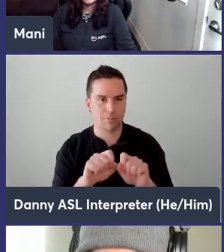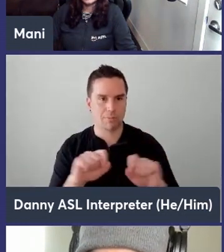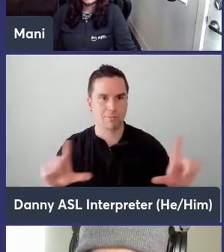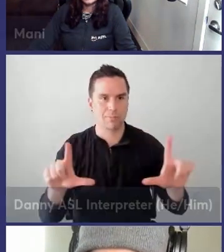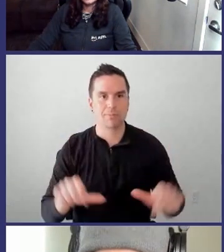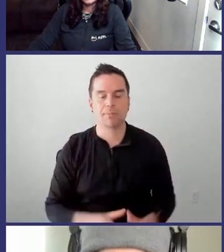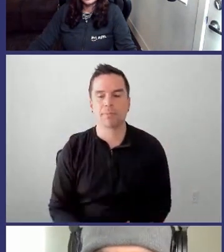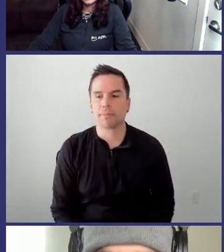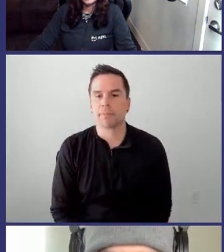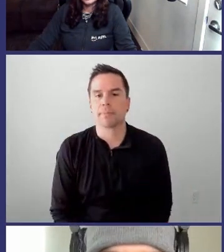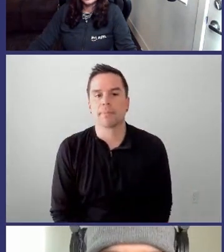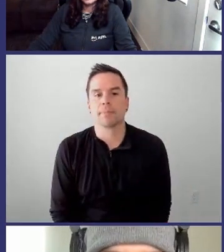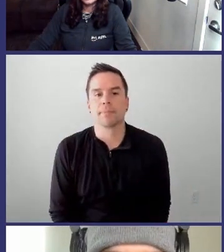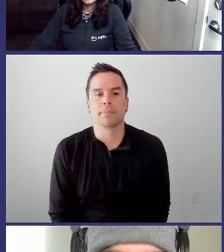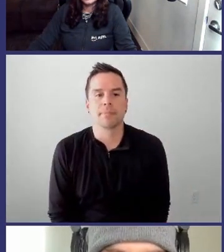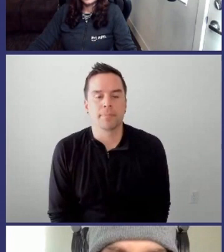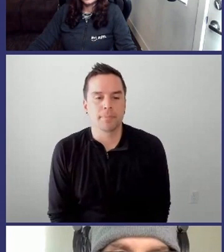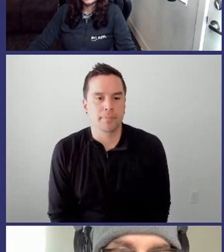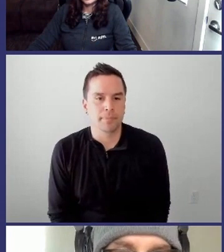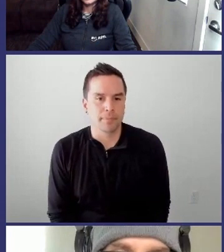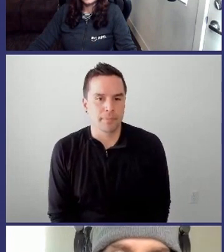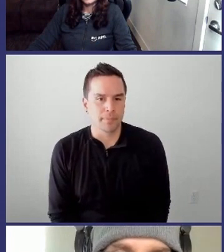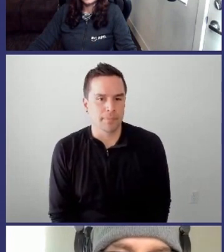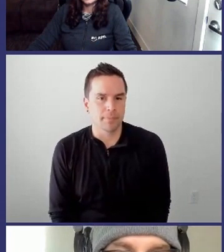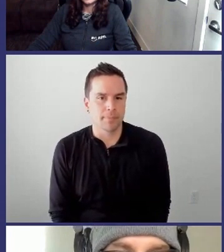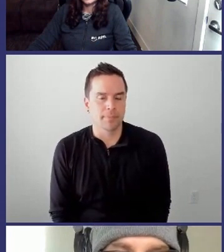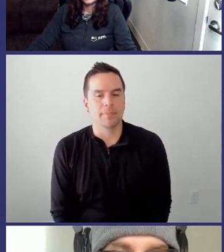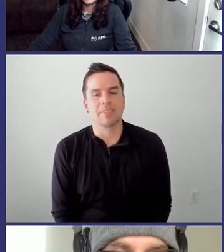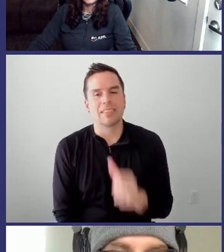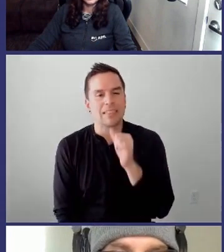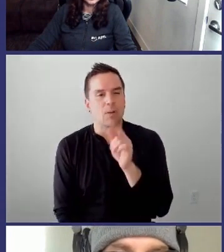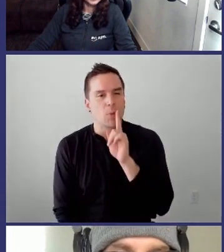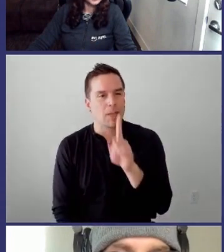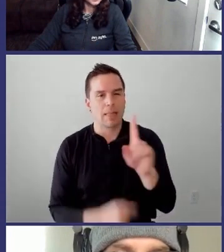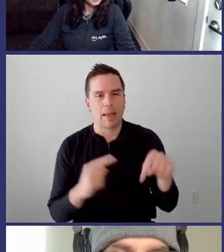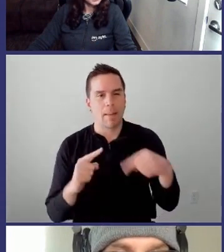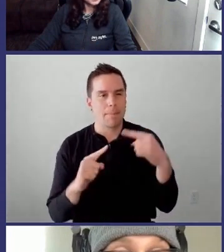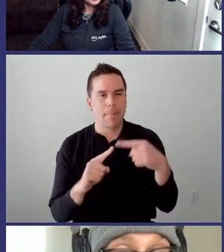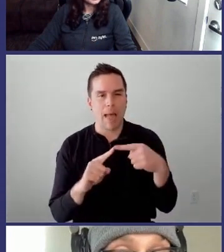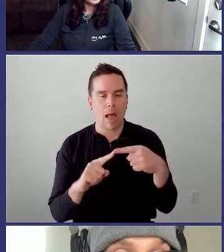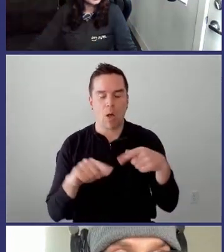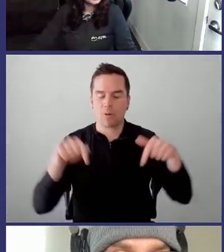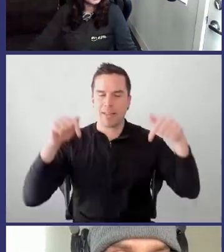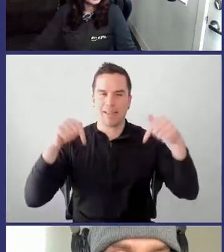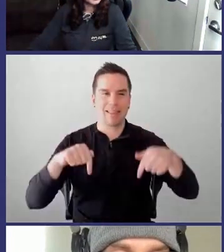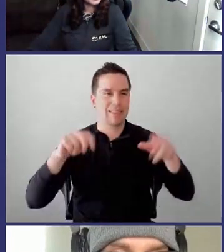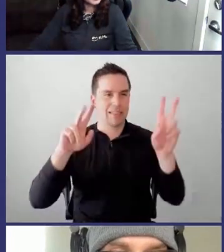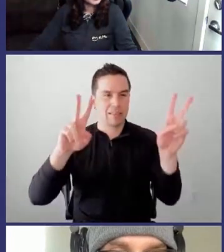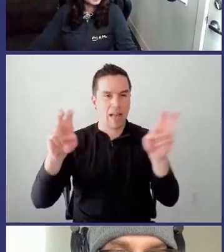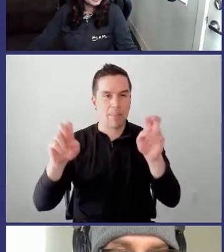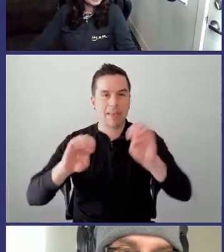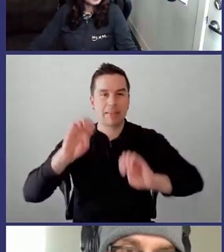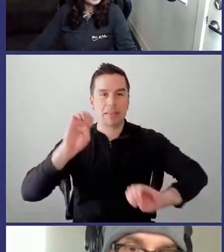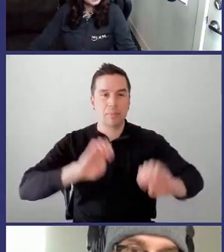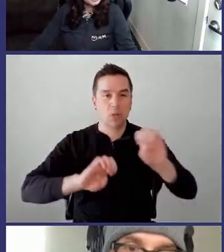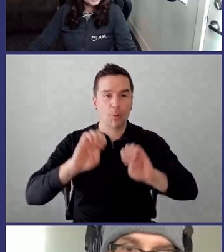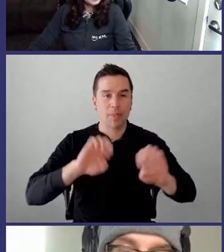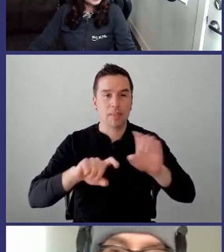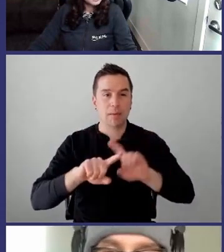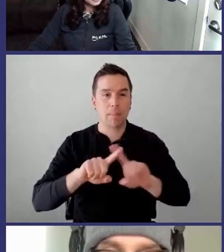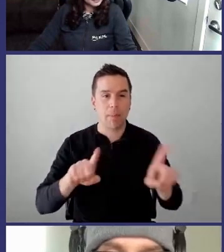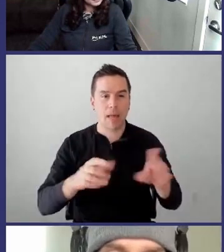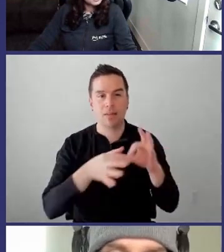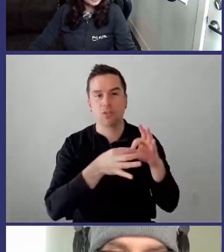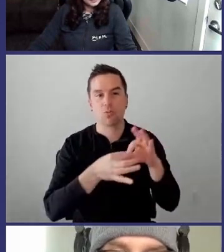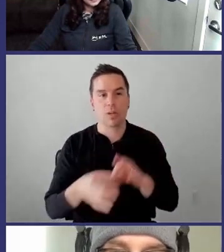So I'll just pop it in here too. It's not really about what we're talking about with experiments necessarily, but it's related